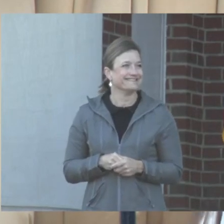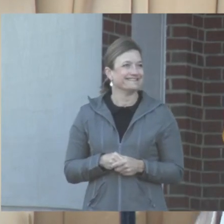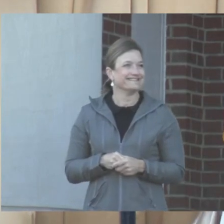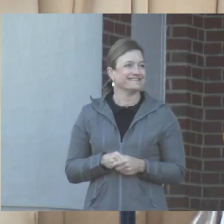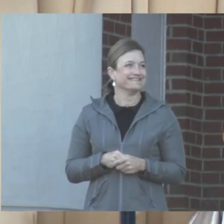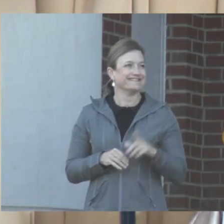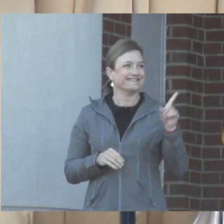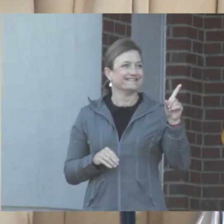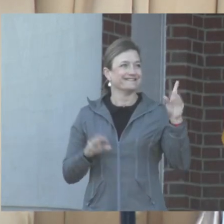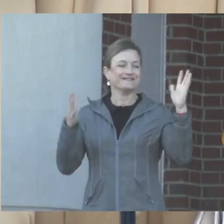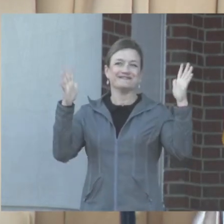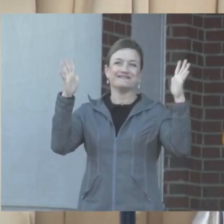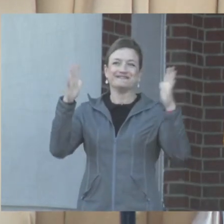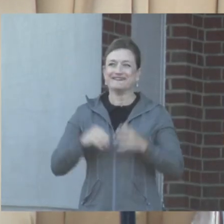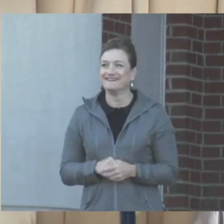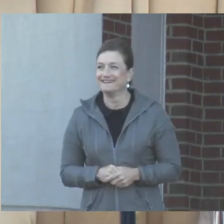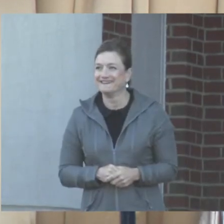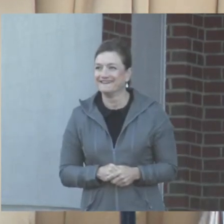Woo-hoo.